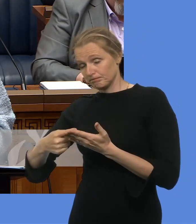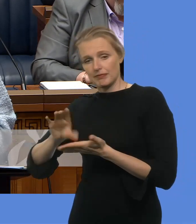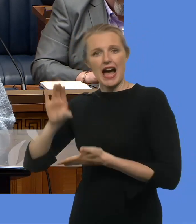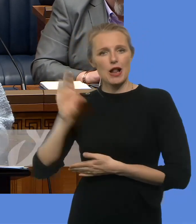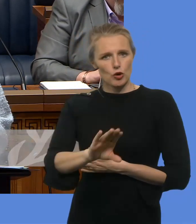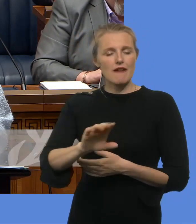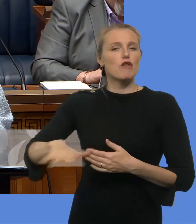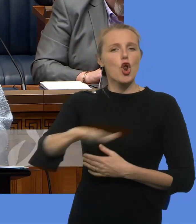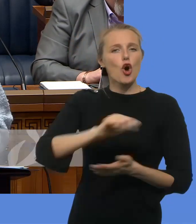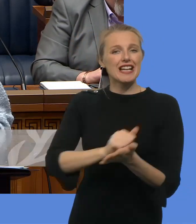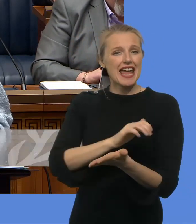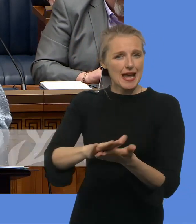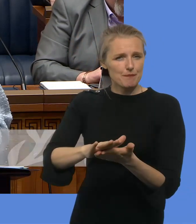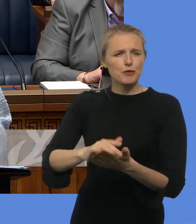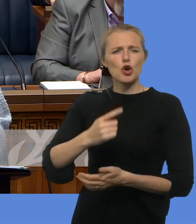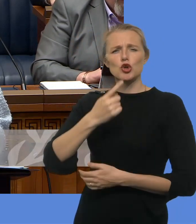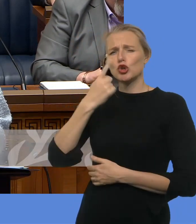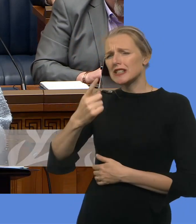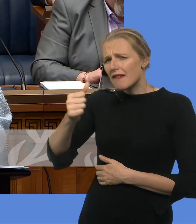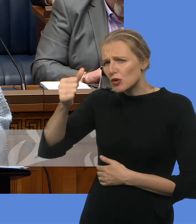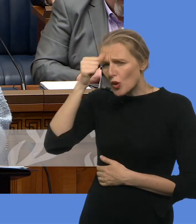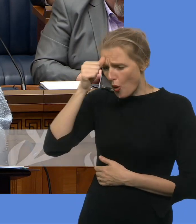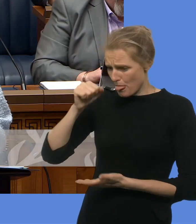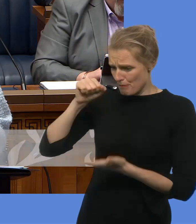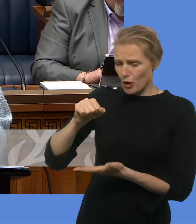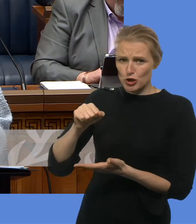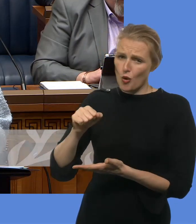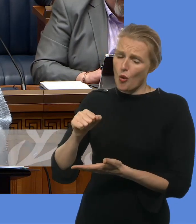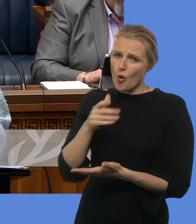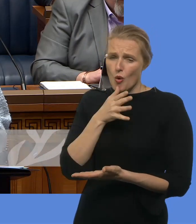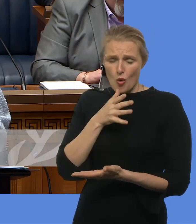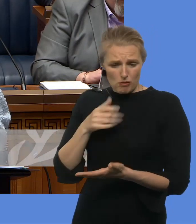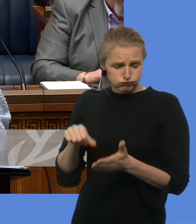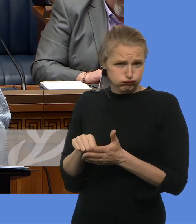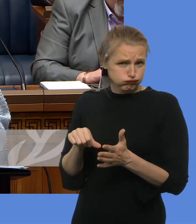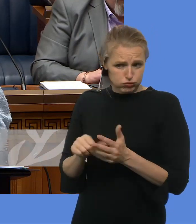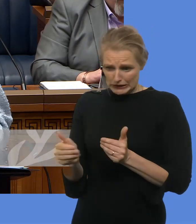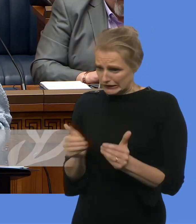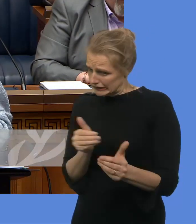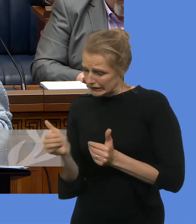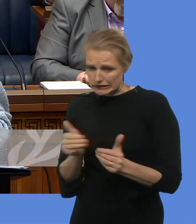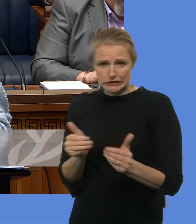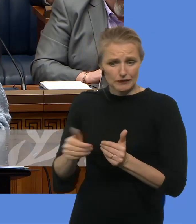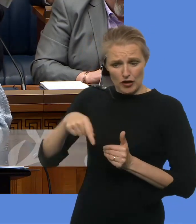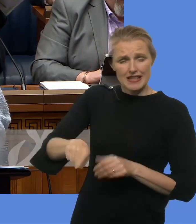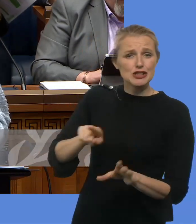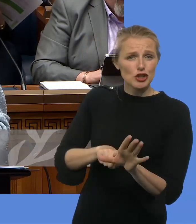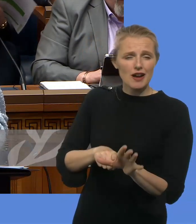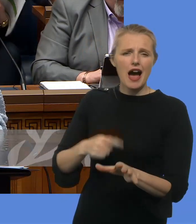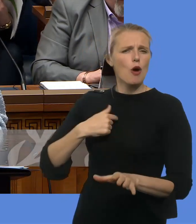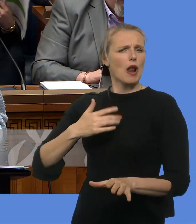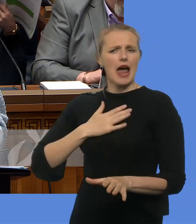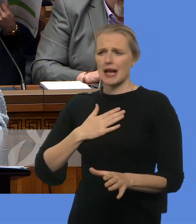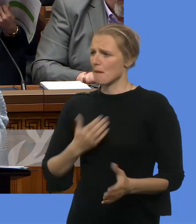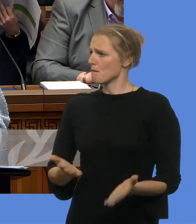stage. And as the member will be aware, it was a very challenging budget that we were faced with for this financial year. I would have liked to be able to do more across a